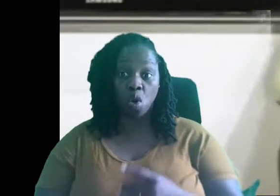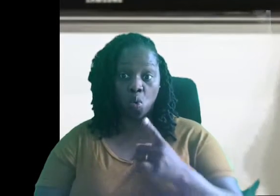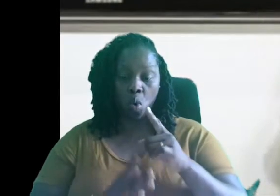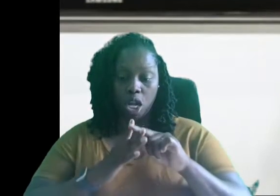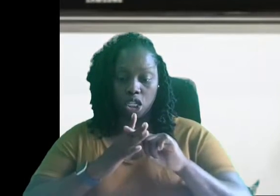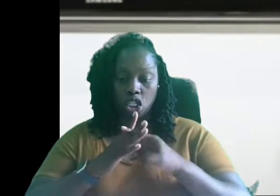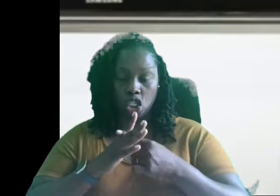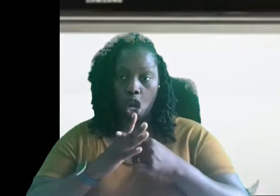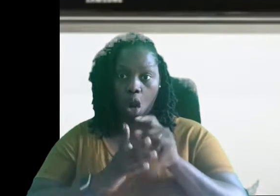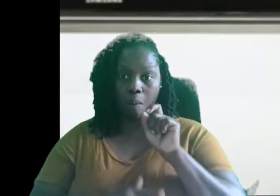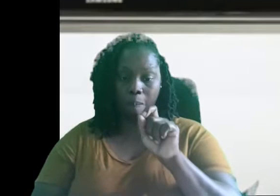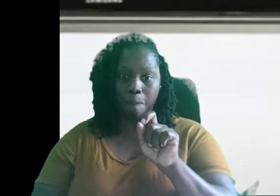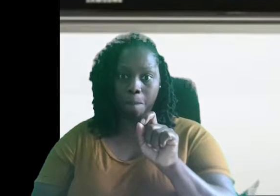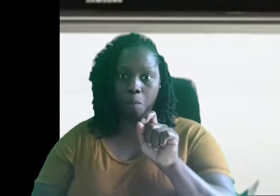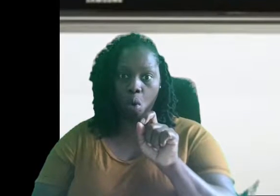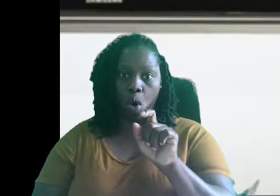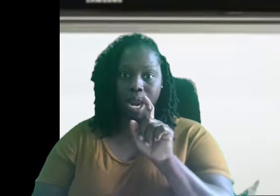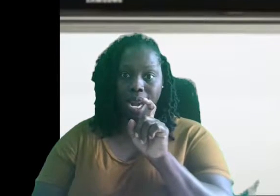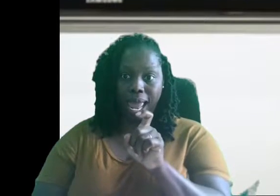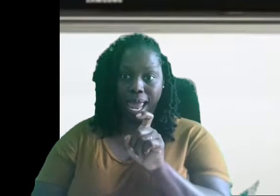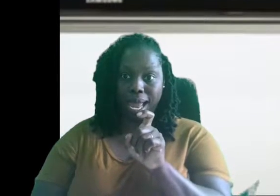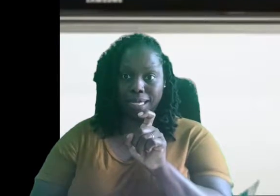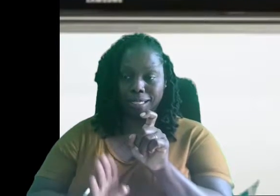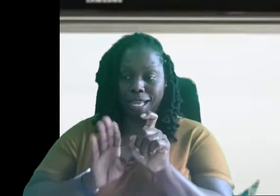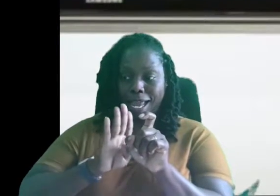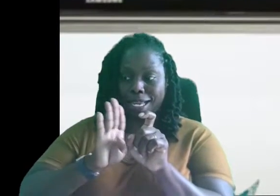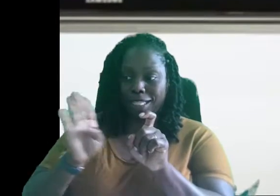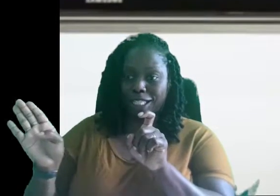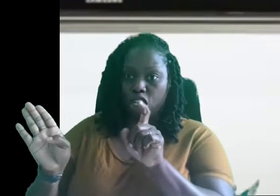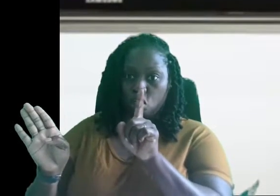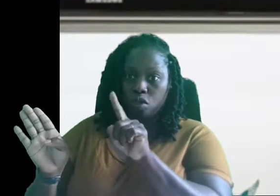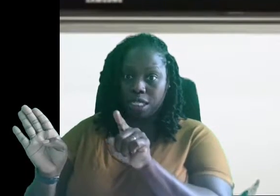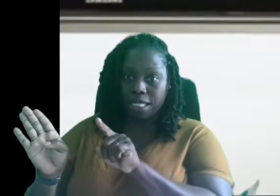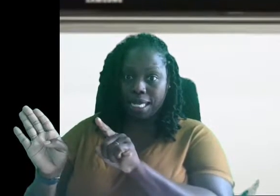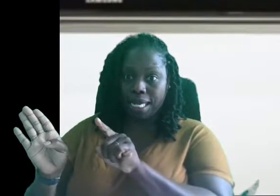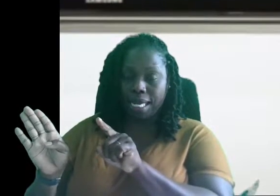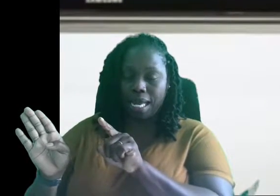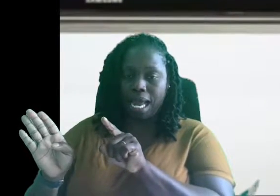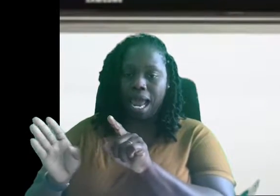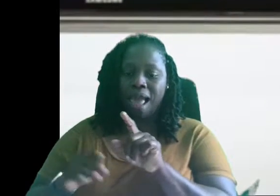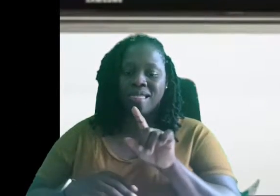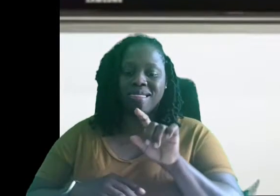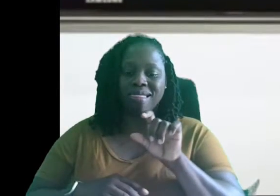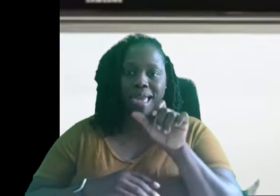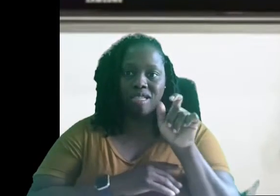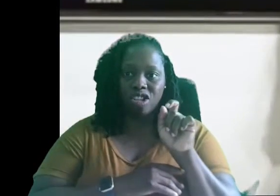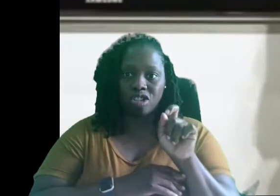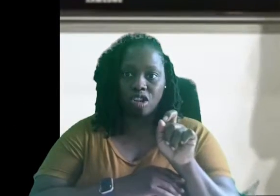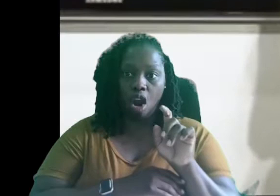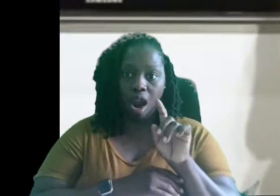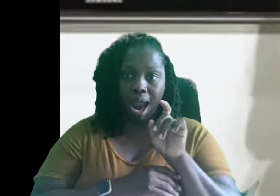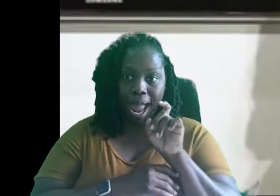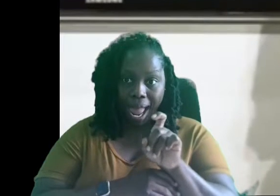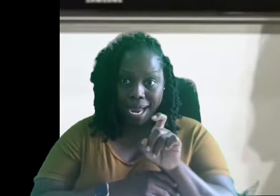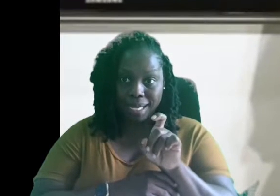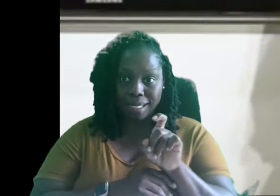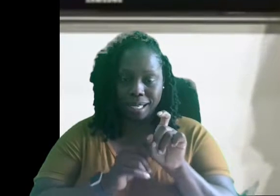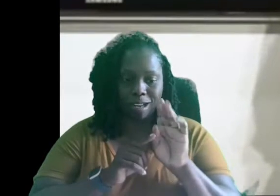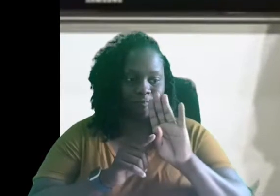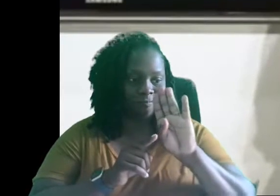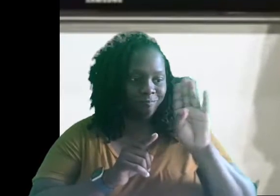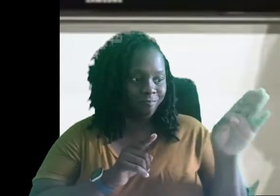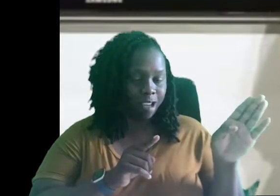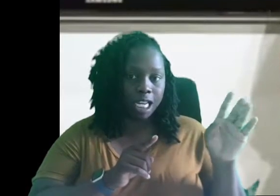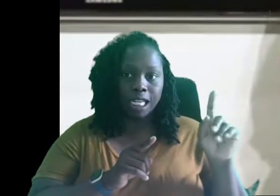Okay? One of them starts at point X and goes in the Z direction. The other one starts